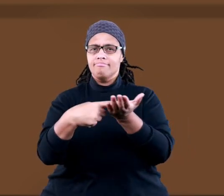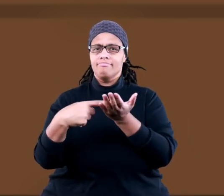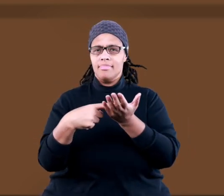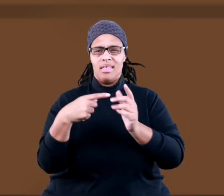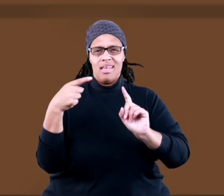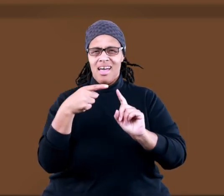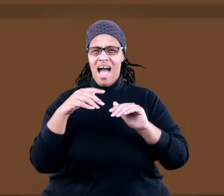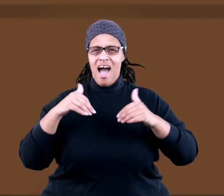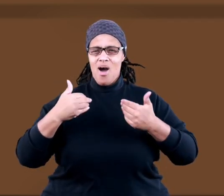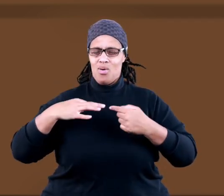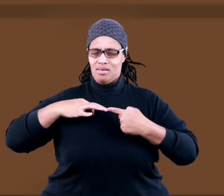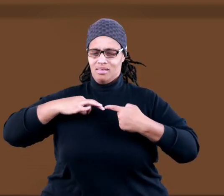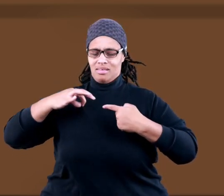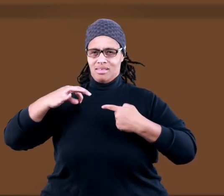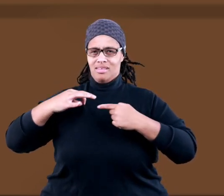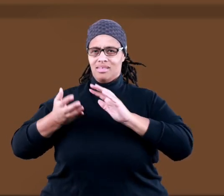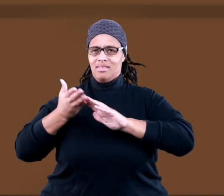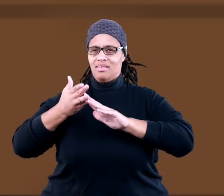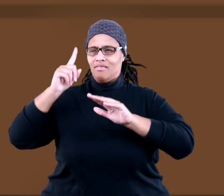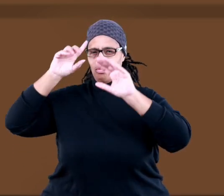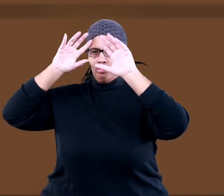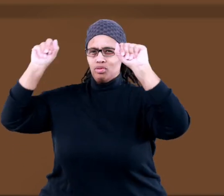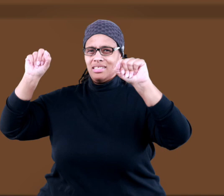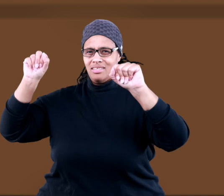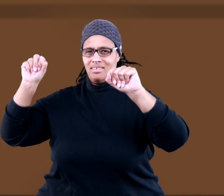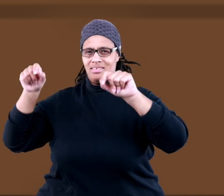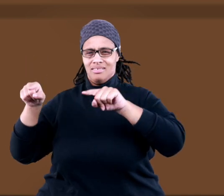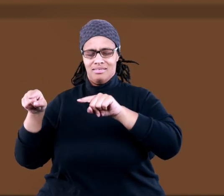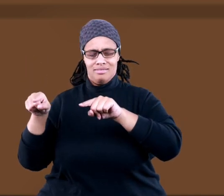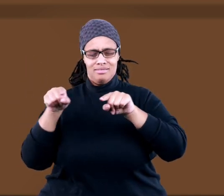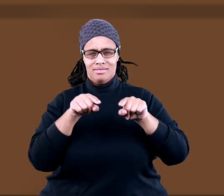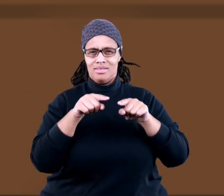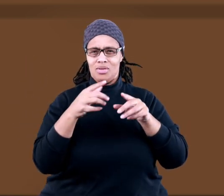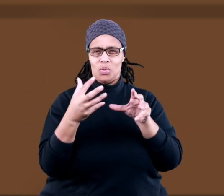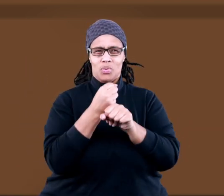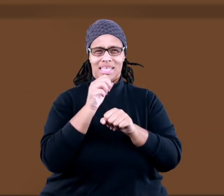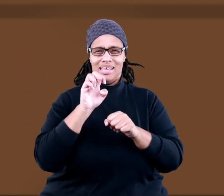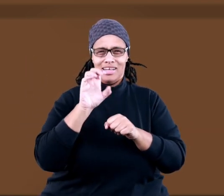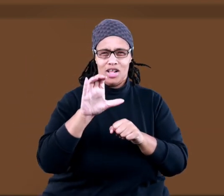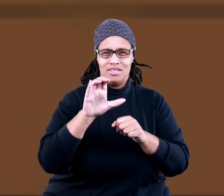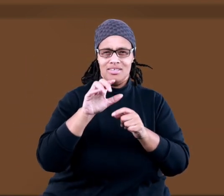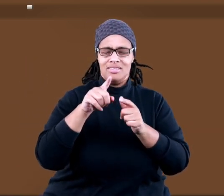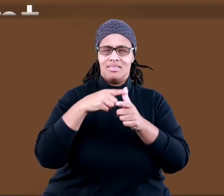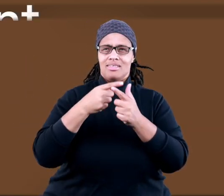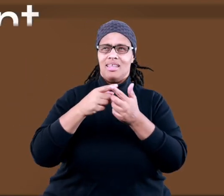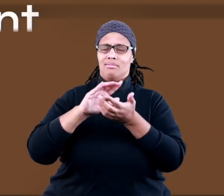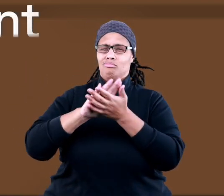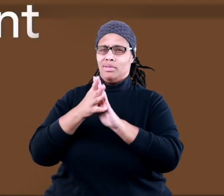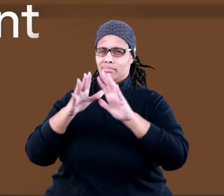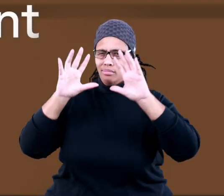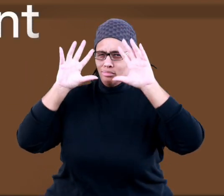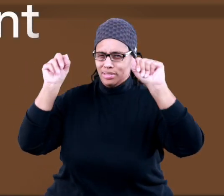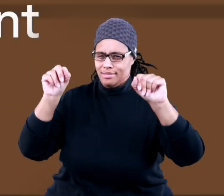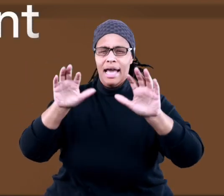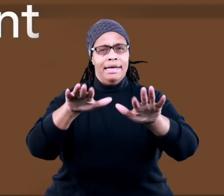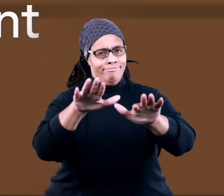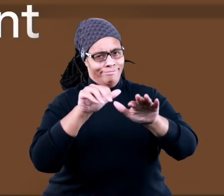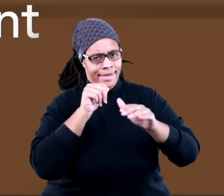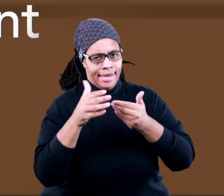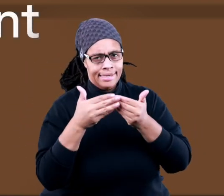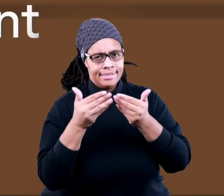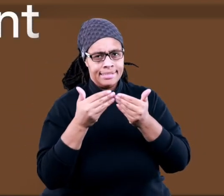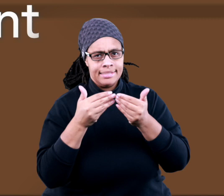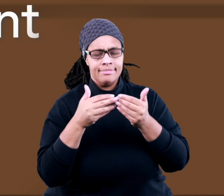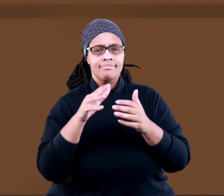and talk about how you go from being a presidential candidate to winning the Electoral College and become president. It's not